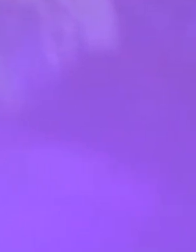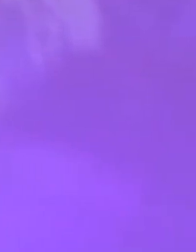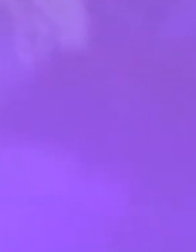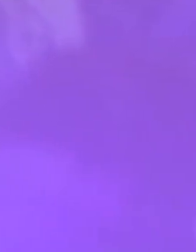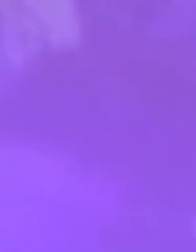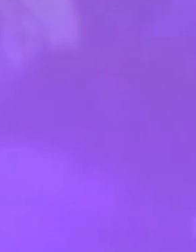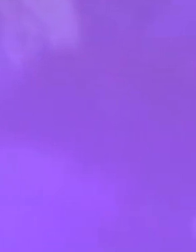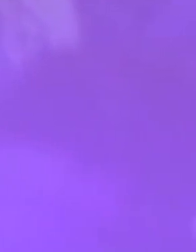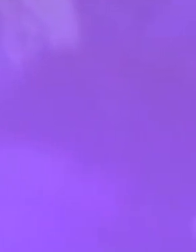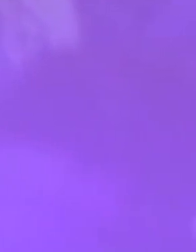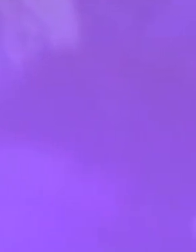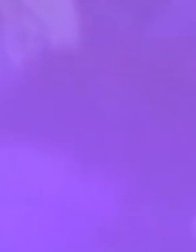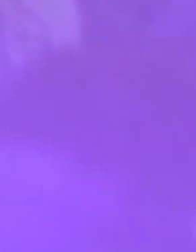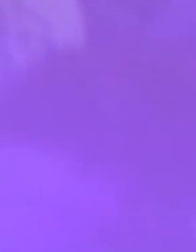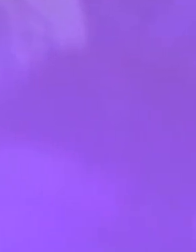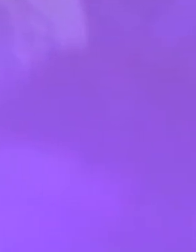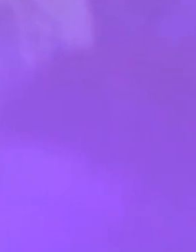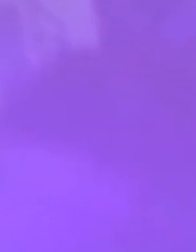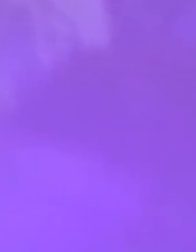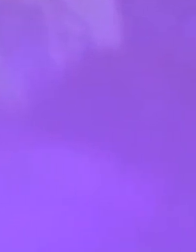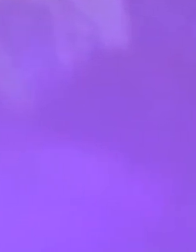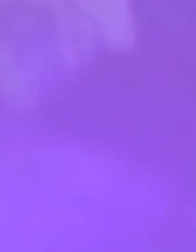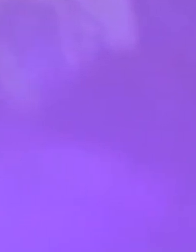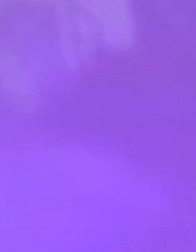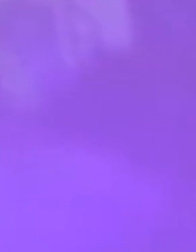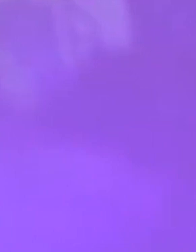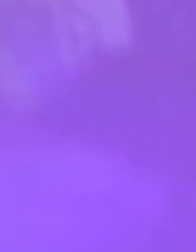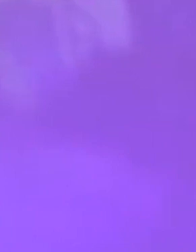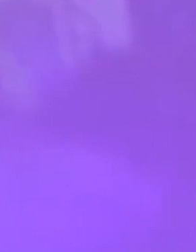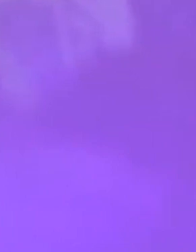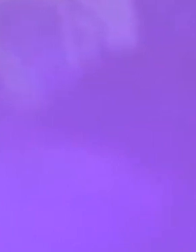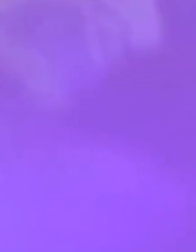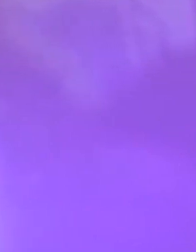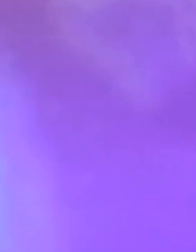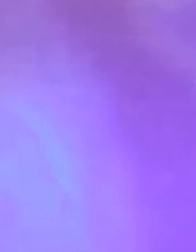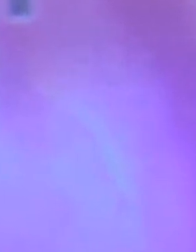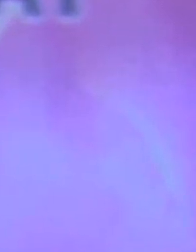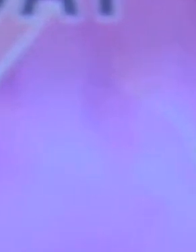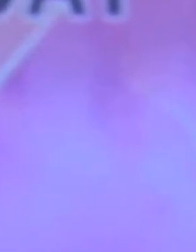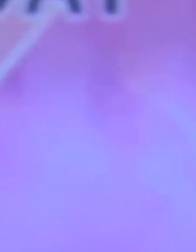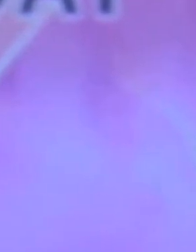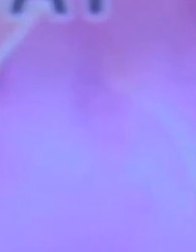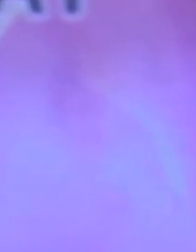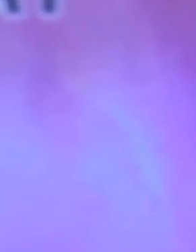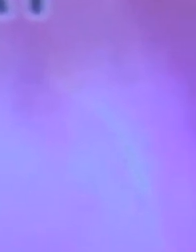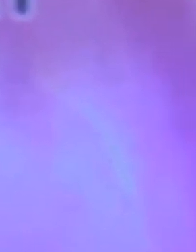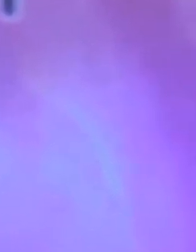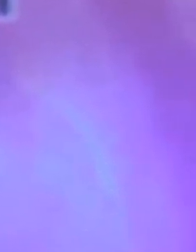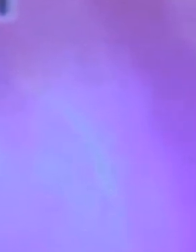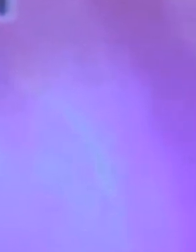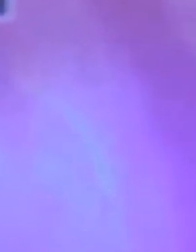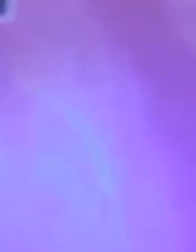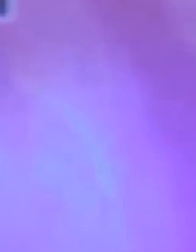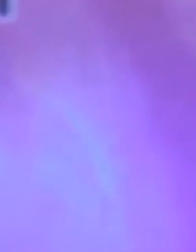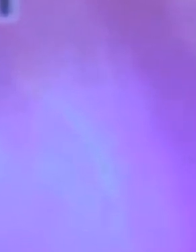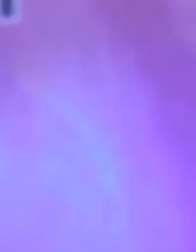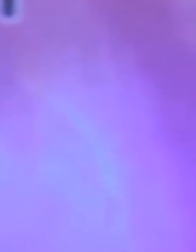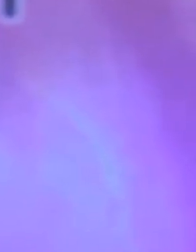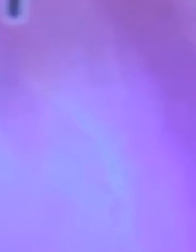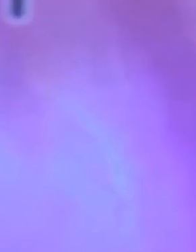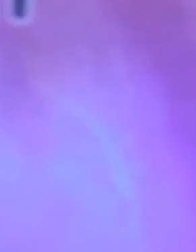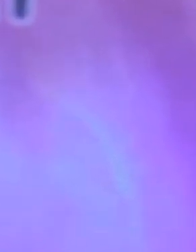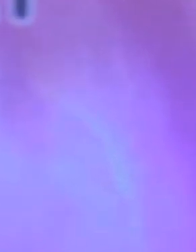come. And when he came, these were the early days of our church. We couldn't afford to put him up in a hotel. So he slept at my